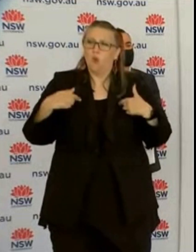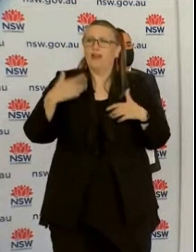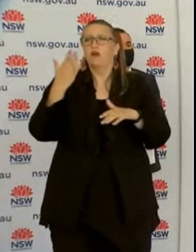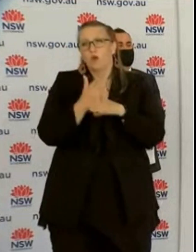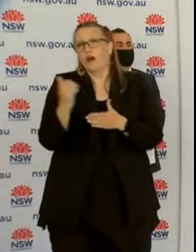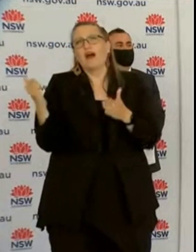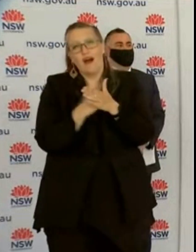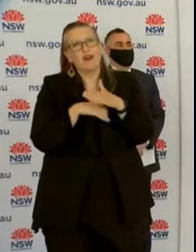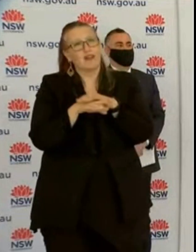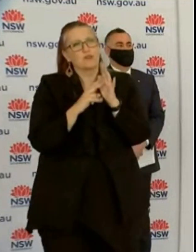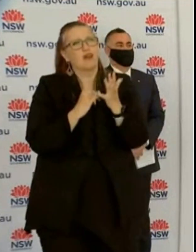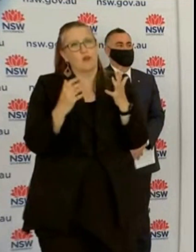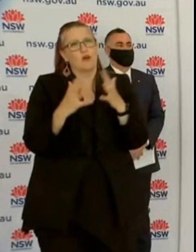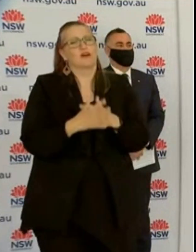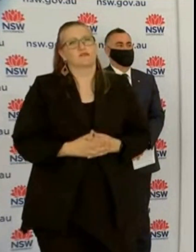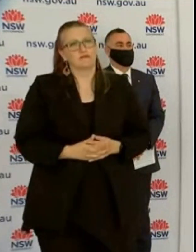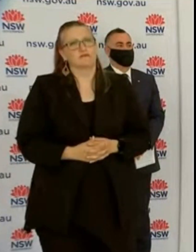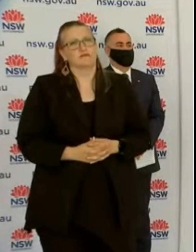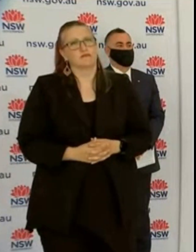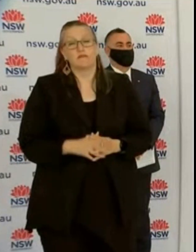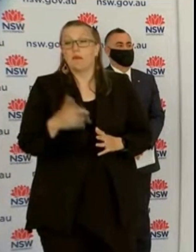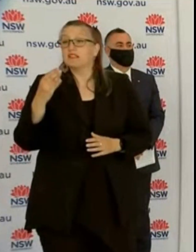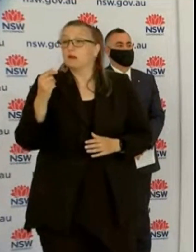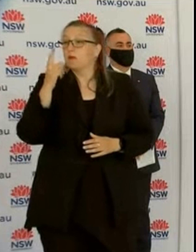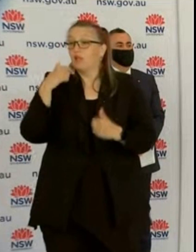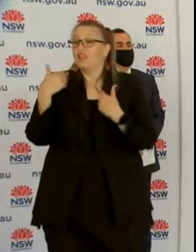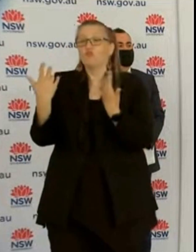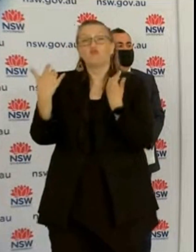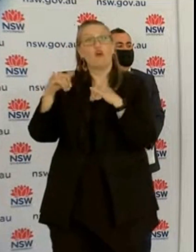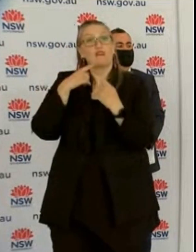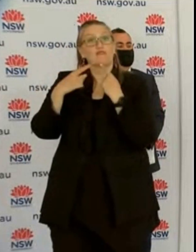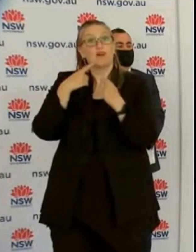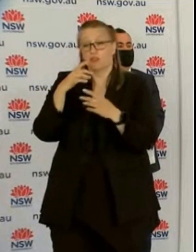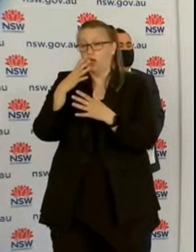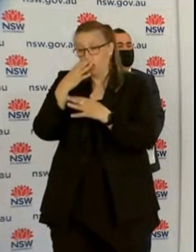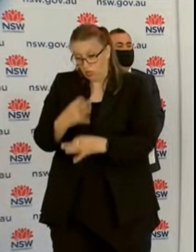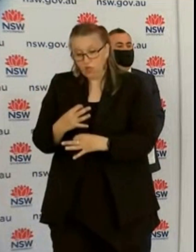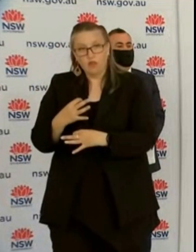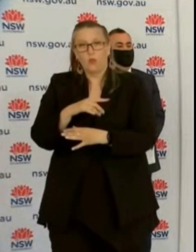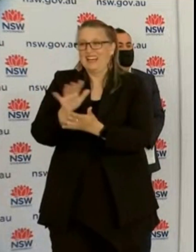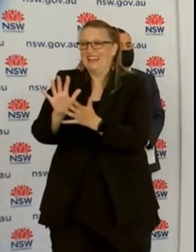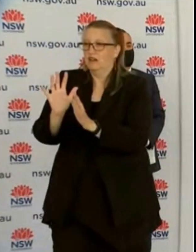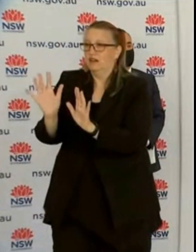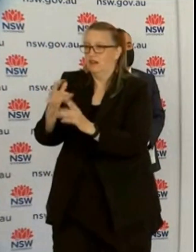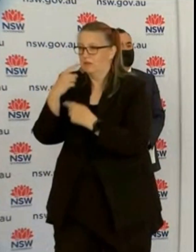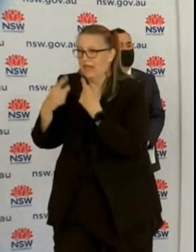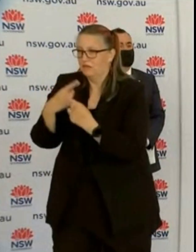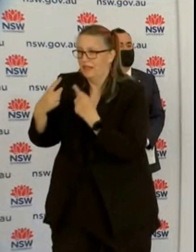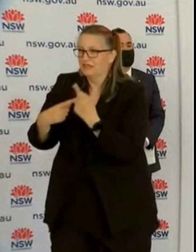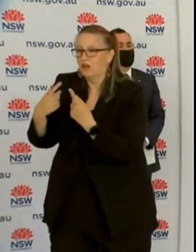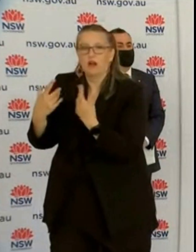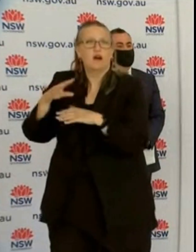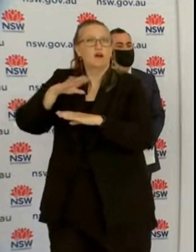support the most vulnerable, to support those who may have been given misinformation, and I'm incredibly proud of where we're up to, and there's more work to be